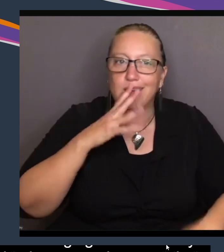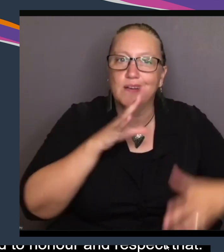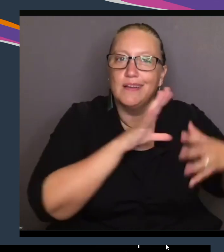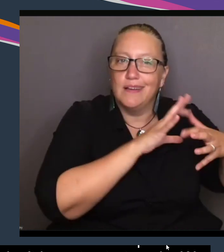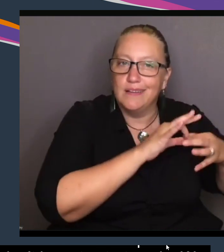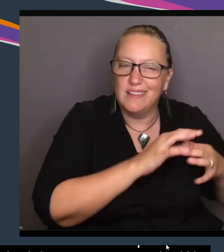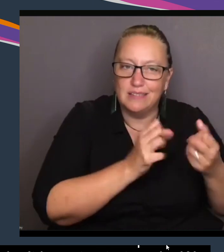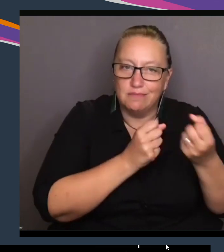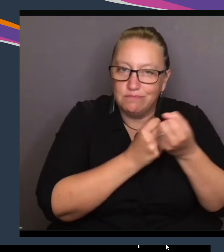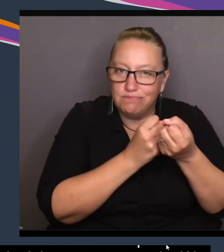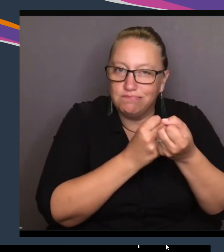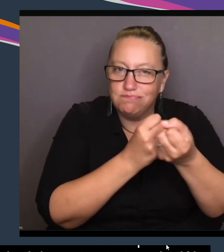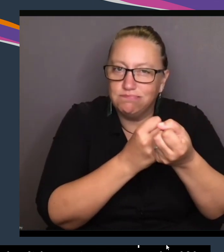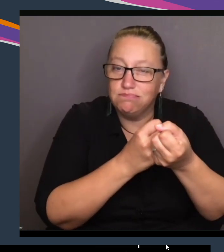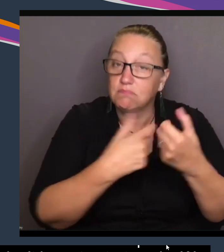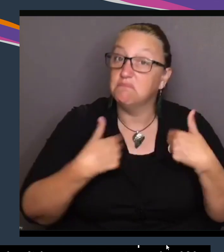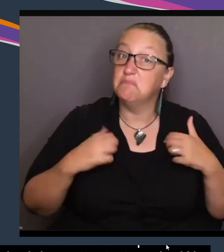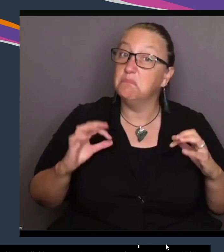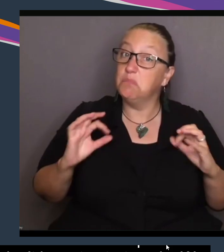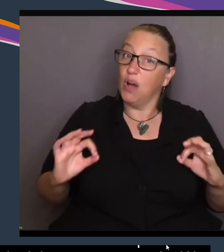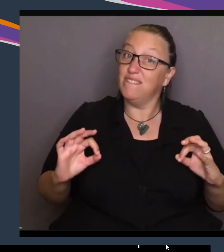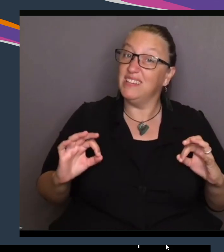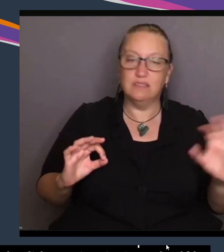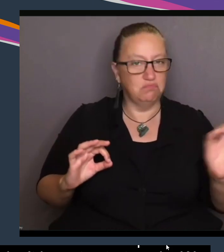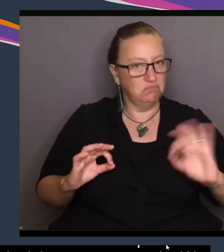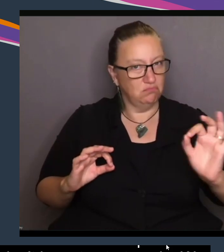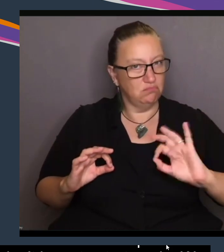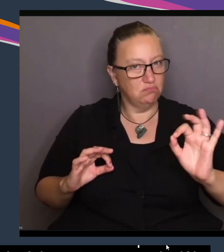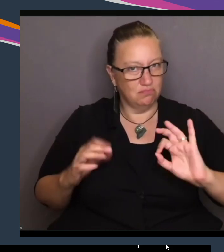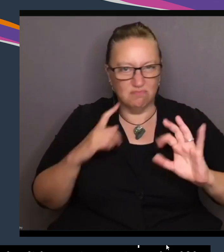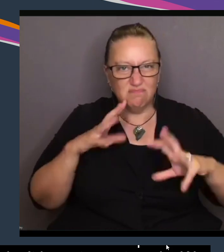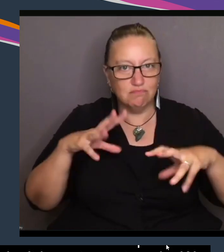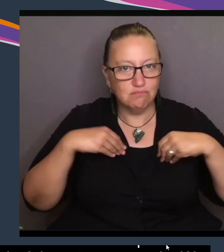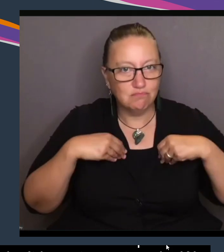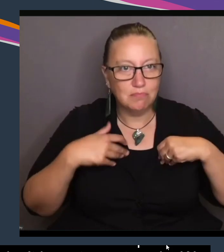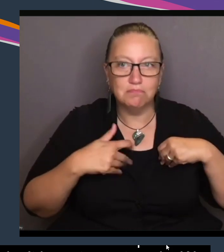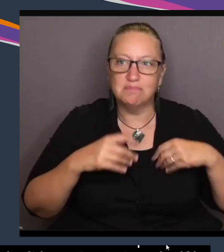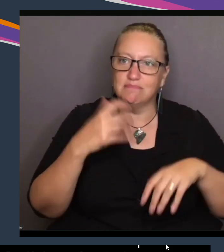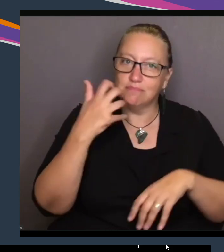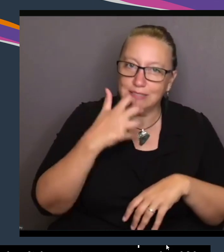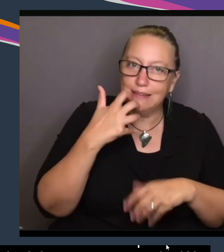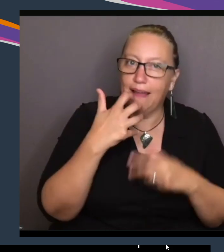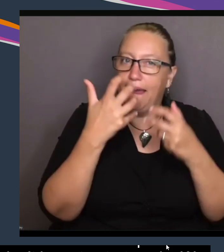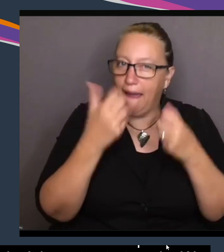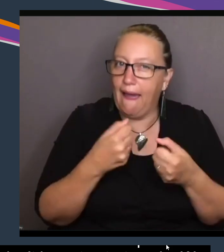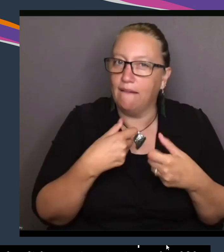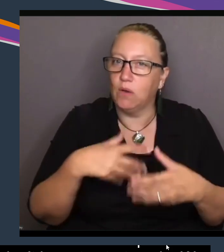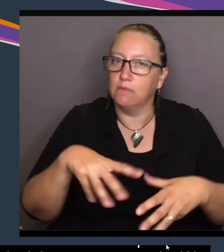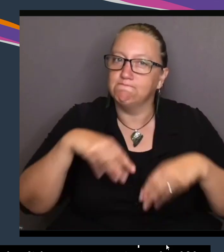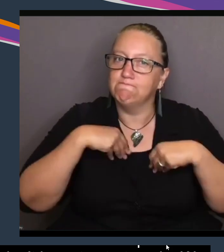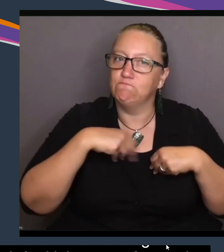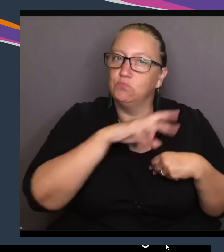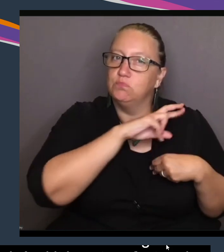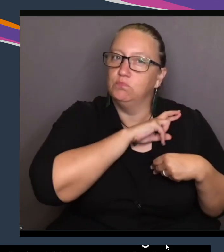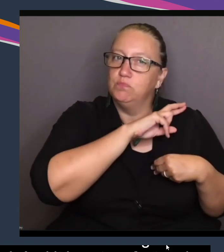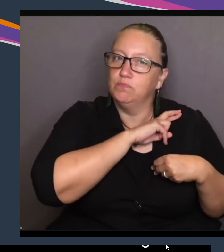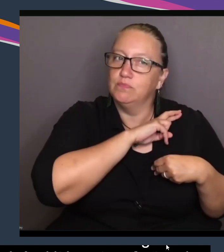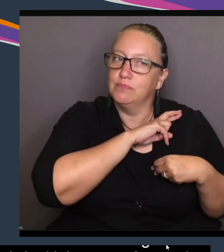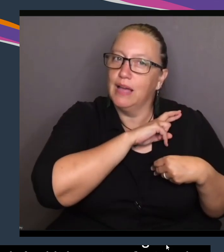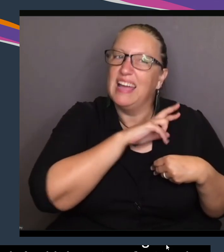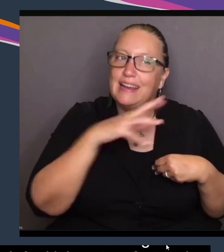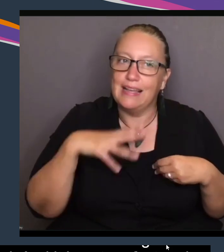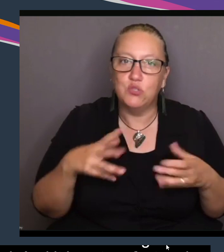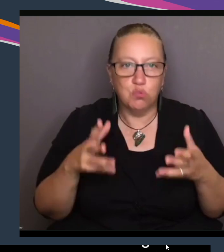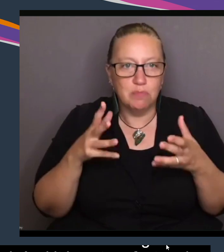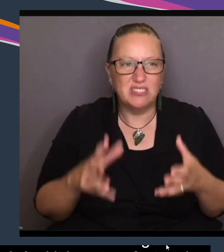very accountable to the mistakes that I make. And we need to give our permission to do this. Social change is hard. And if you're